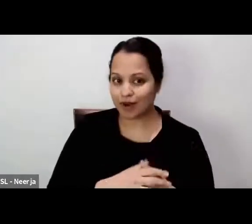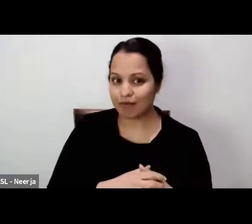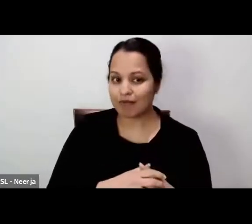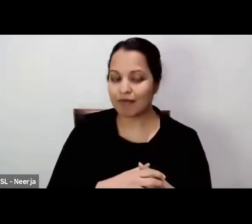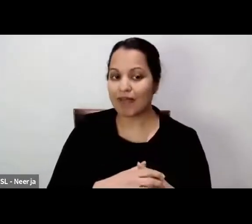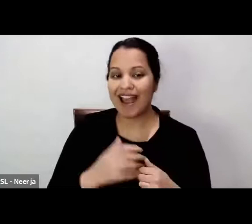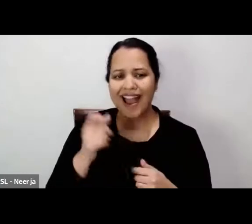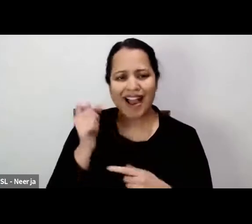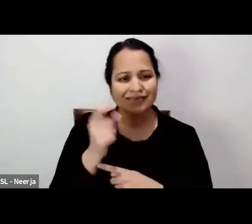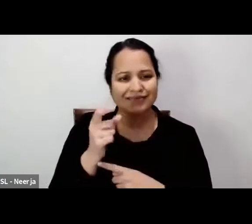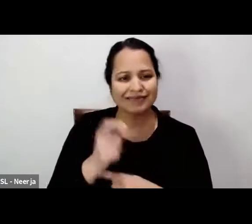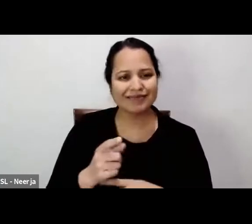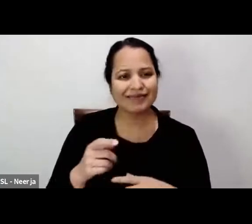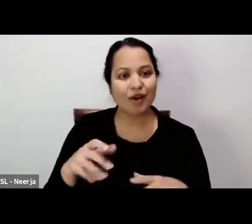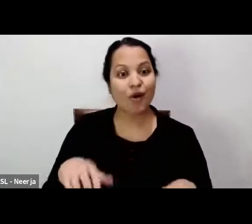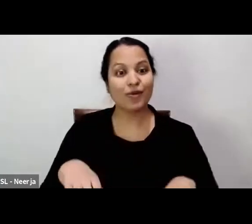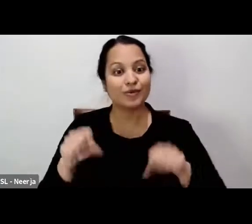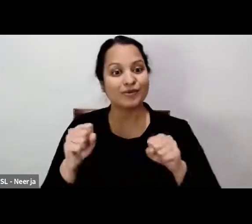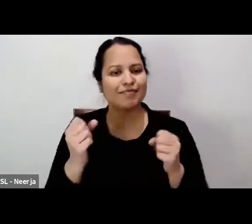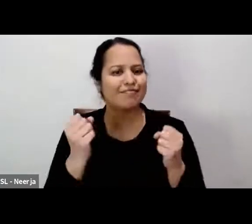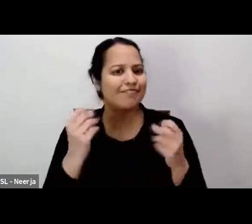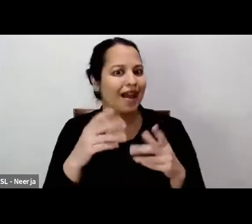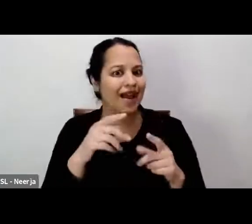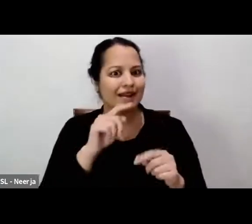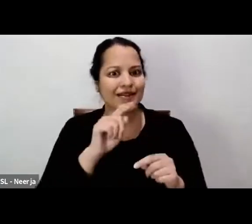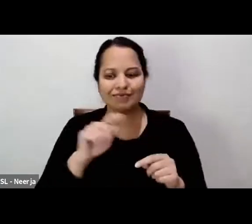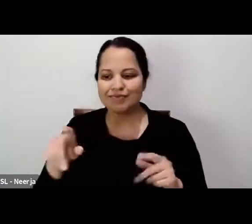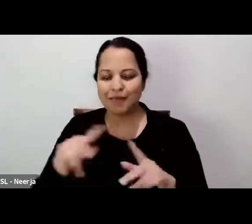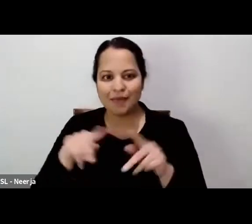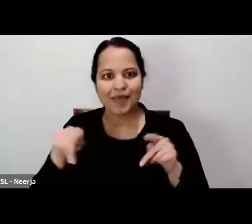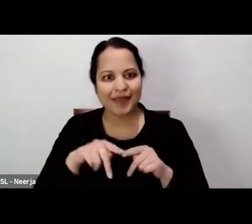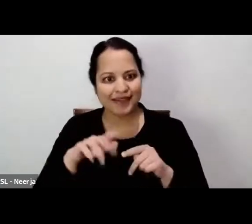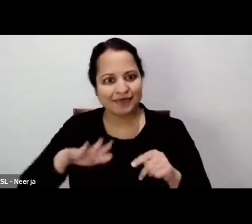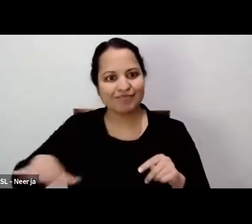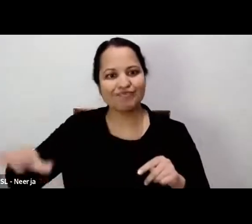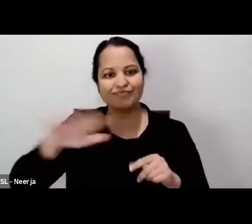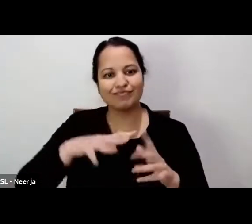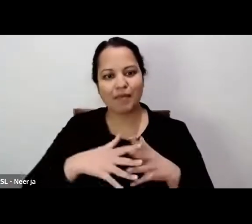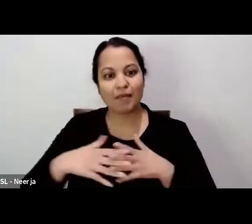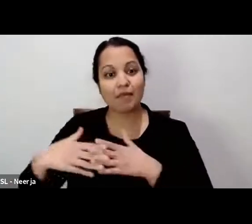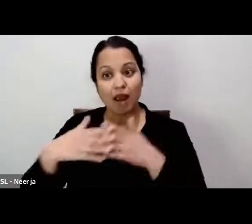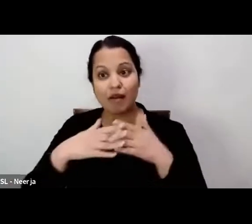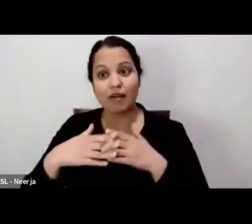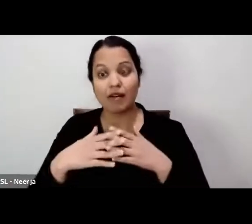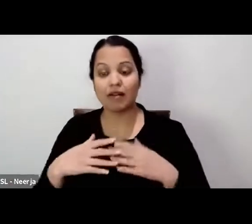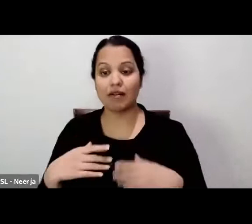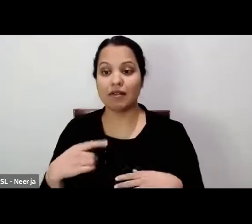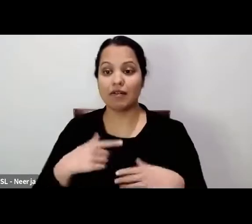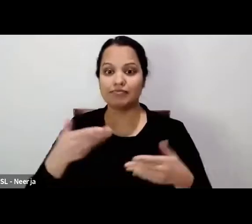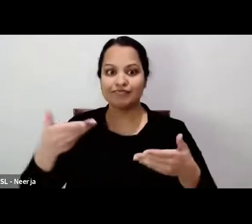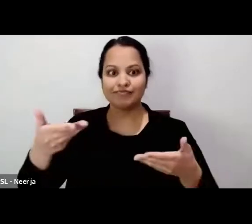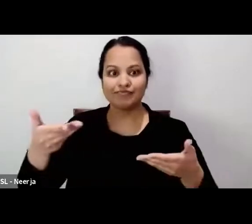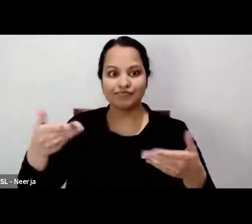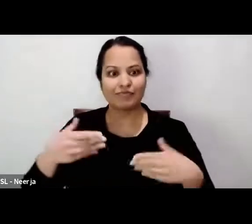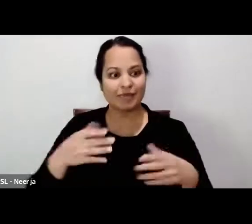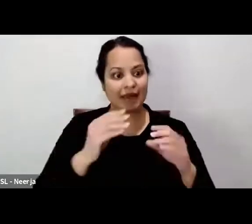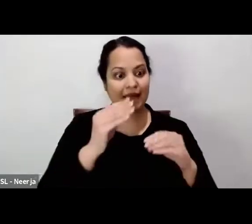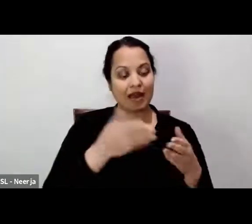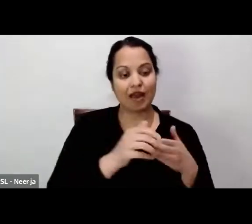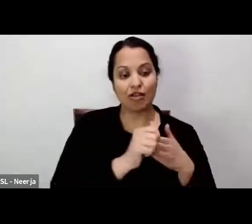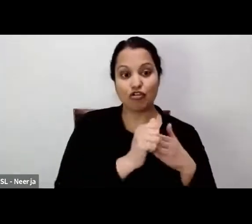every year at multiple locations around the nation, bringing aspiring leaders and